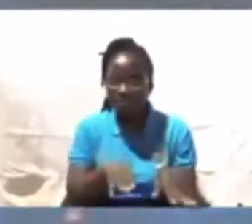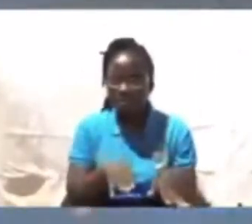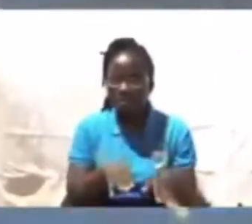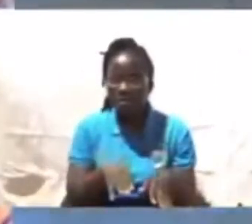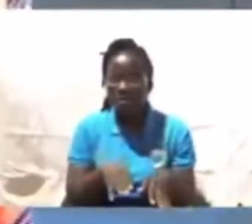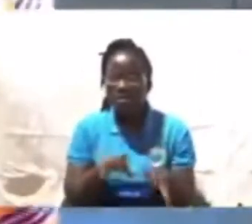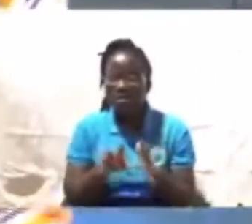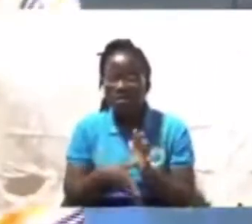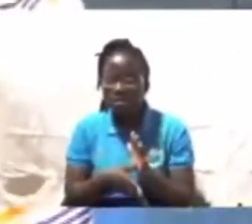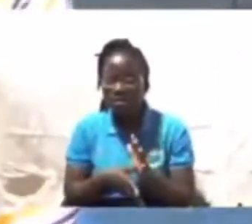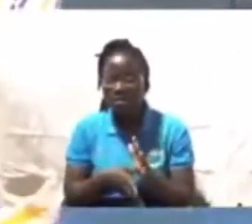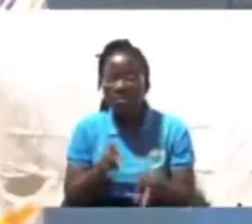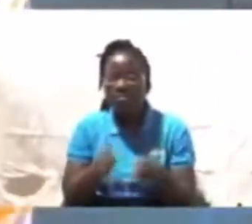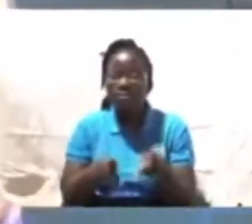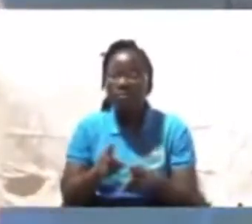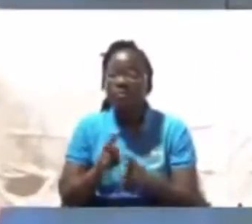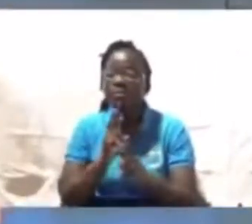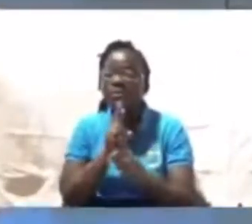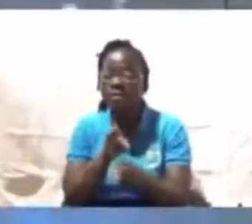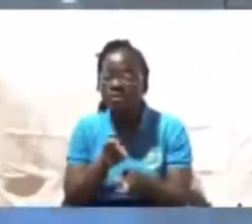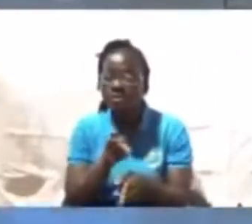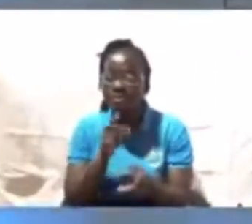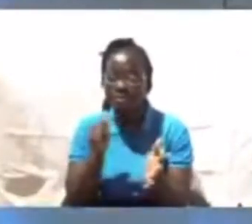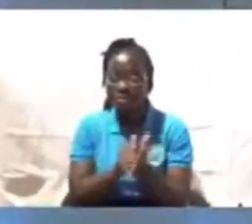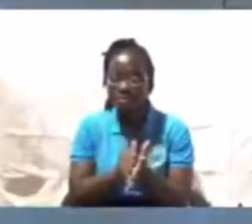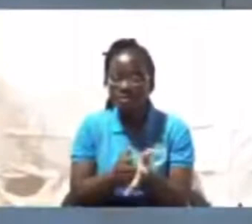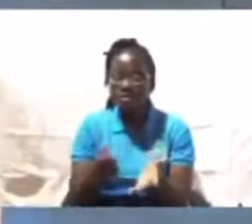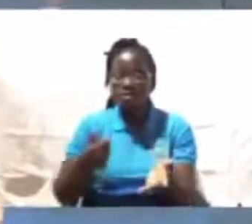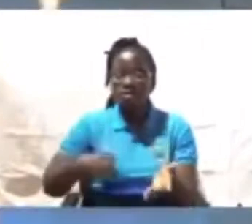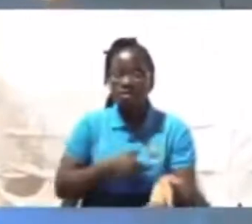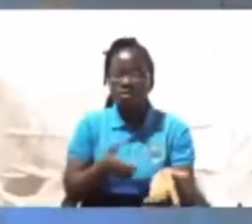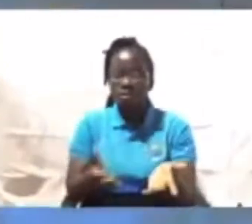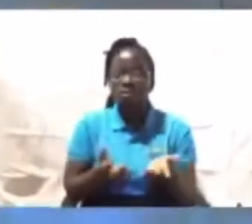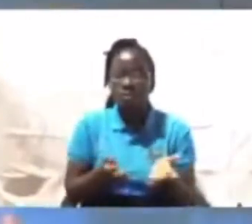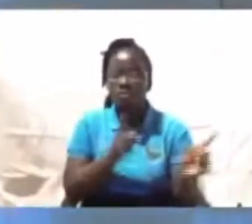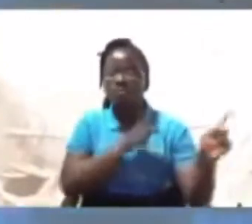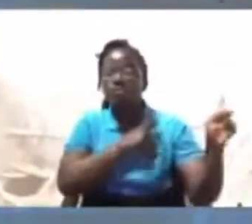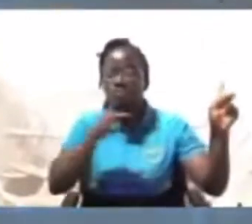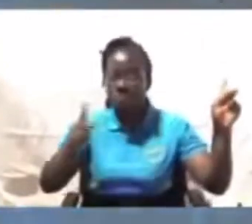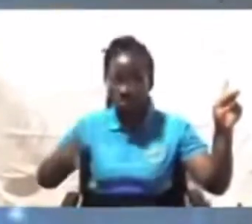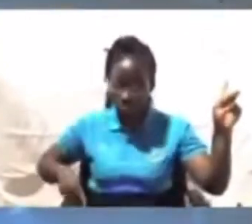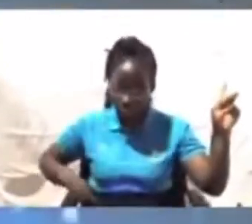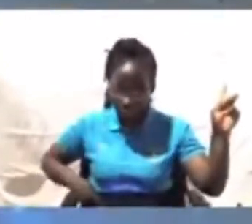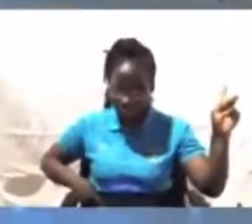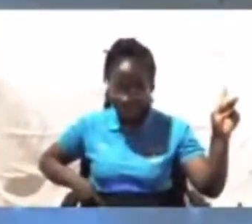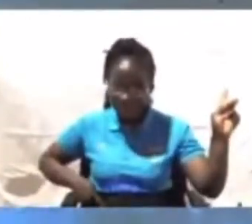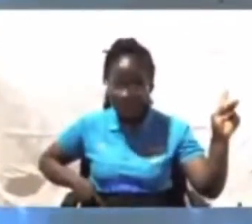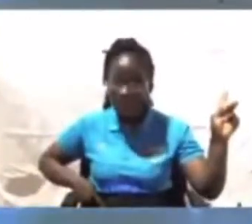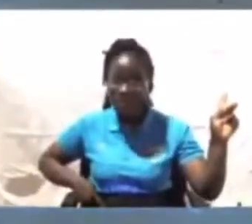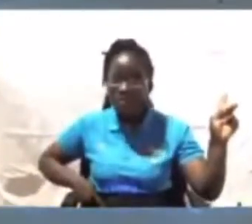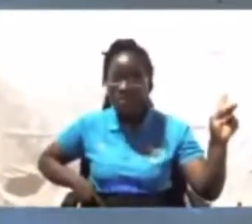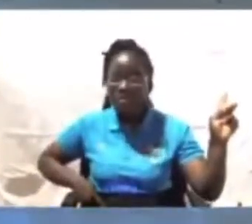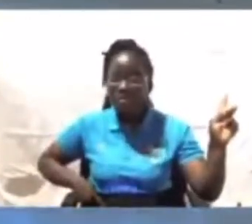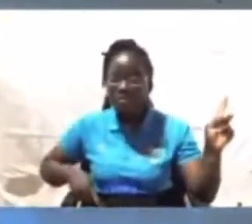jina mo mu o won kasa mo ntimi no mo akwan eni na akwan enya ba ko